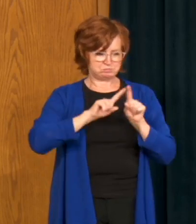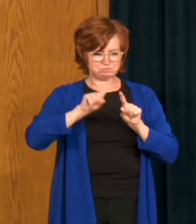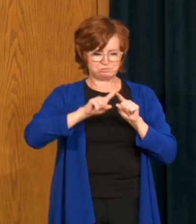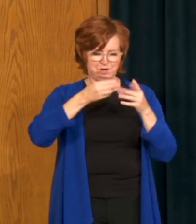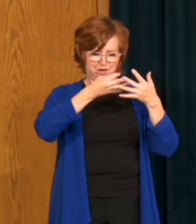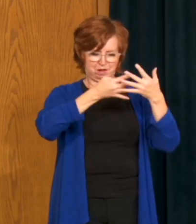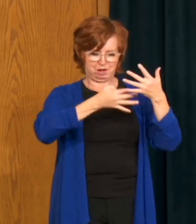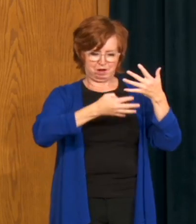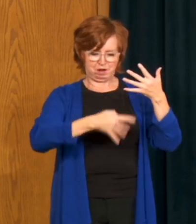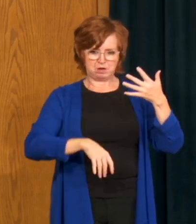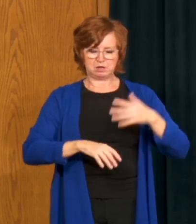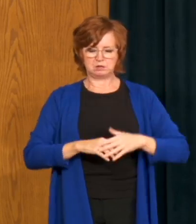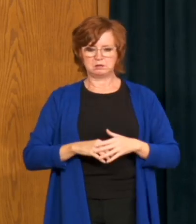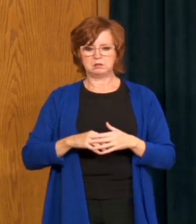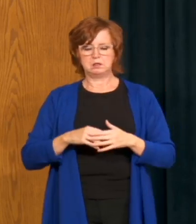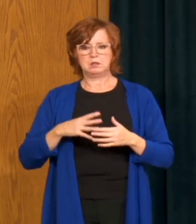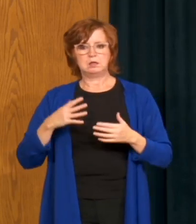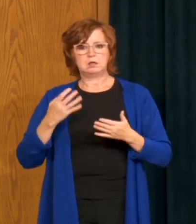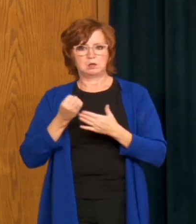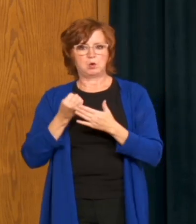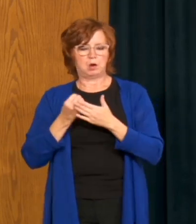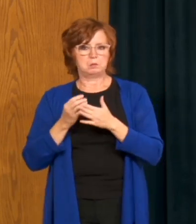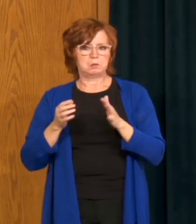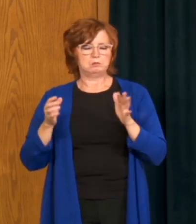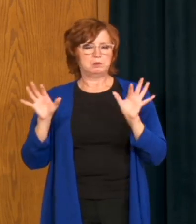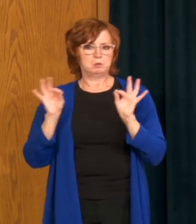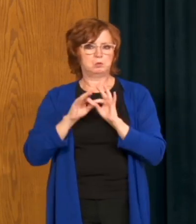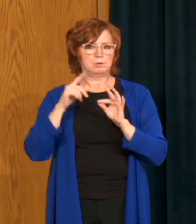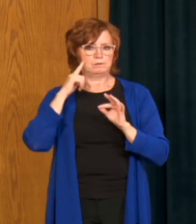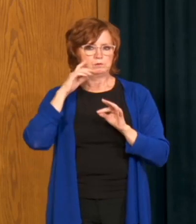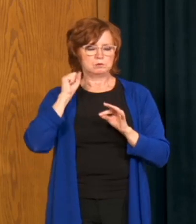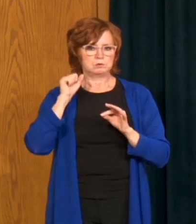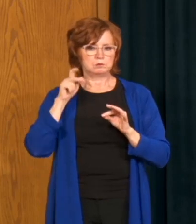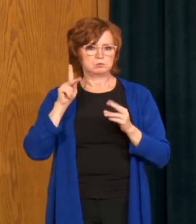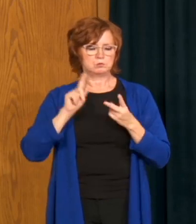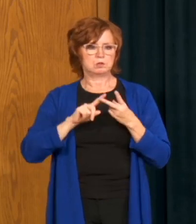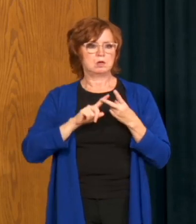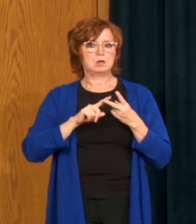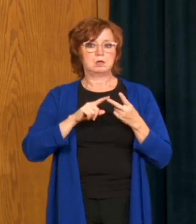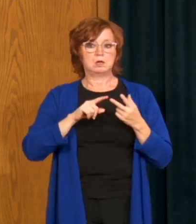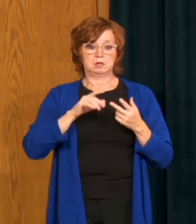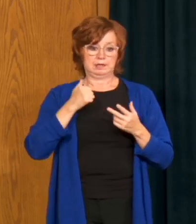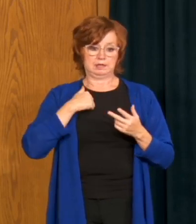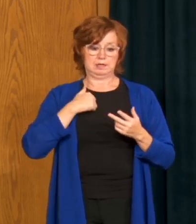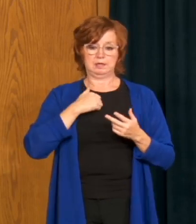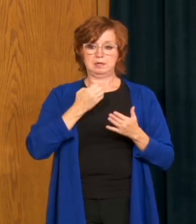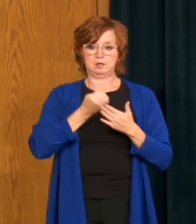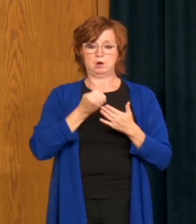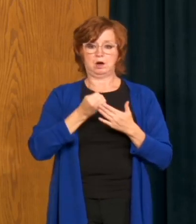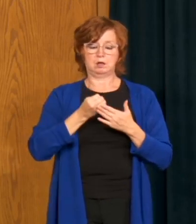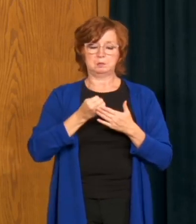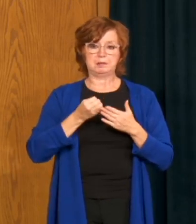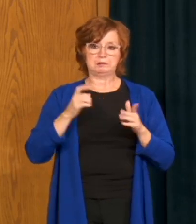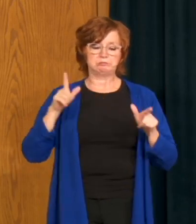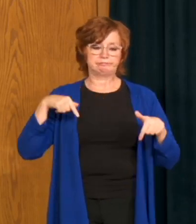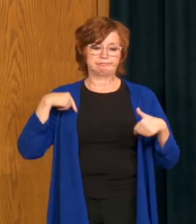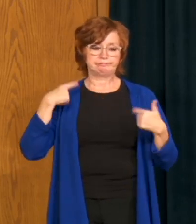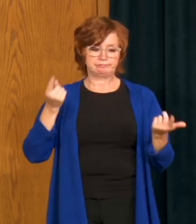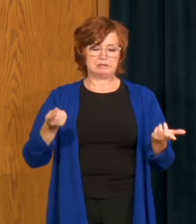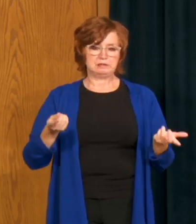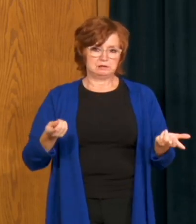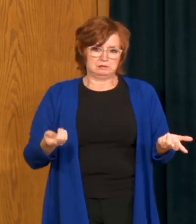support the recovery of the economy here in Saskatchewan. All of our economies, our Canadian economy, has been challenged the last number of